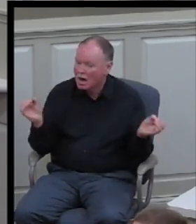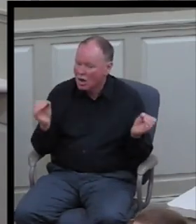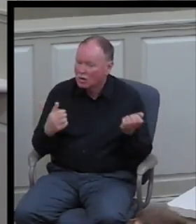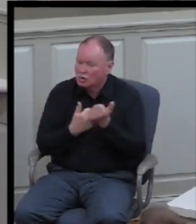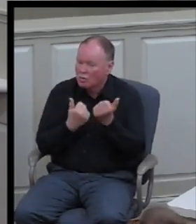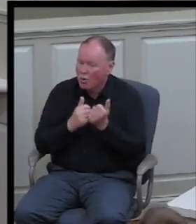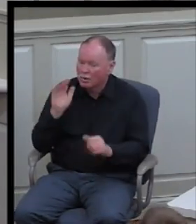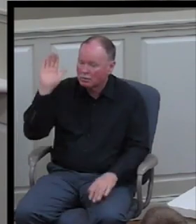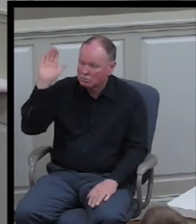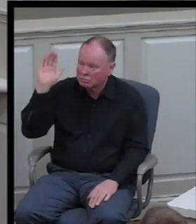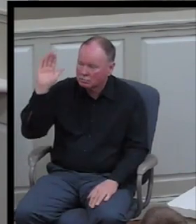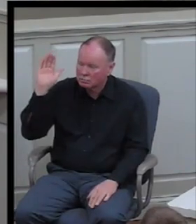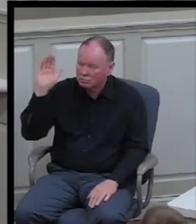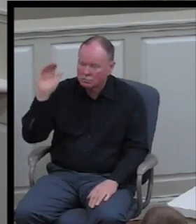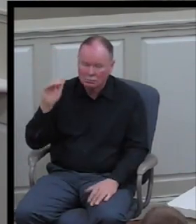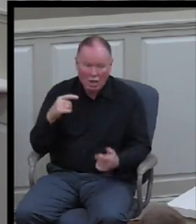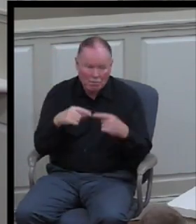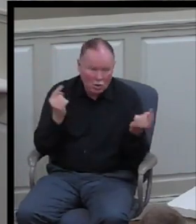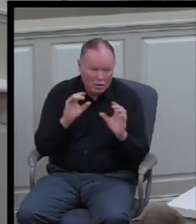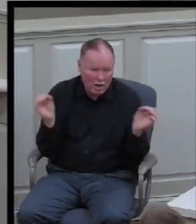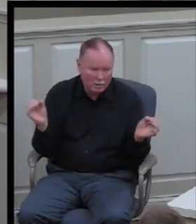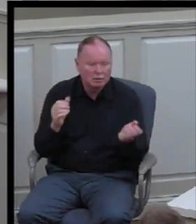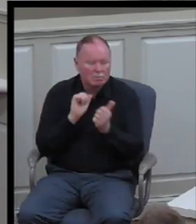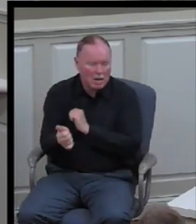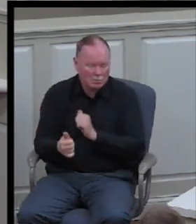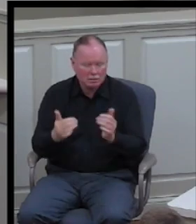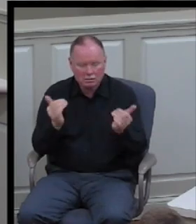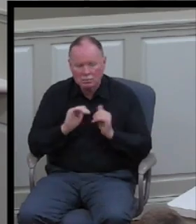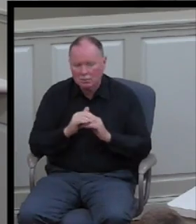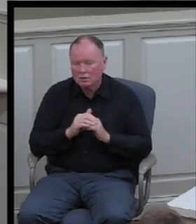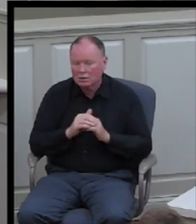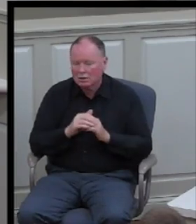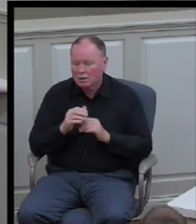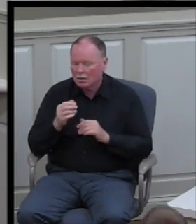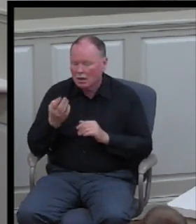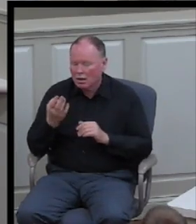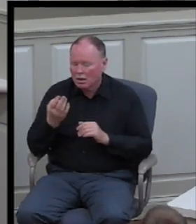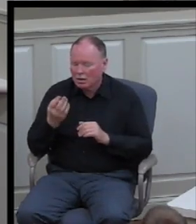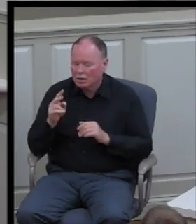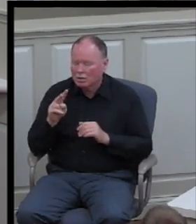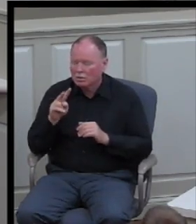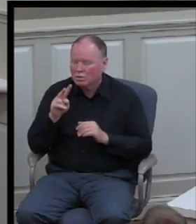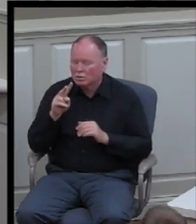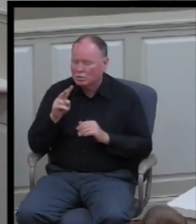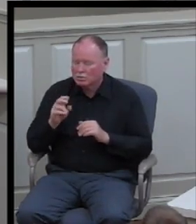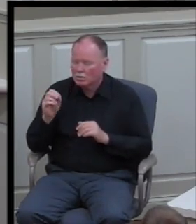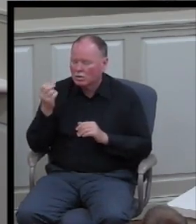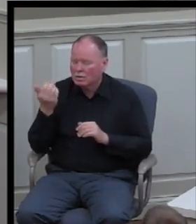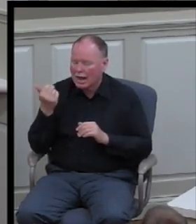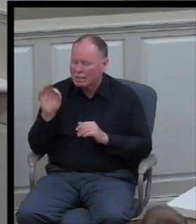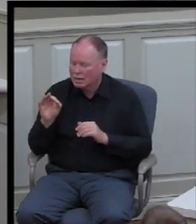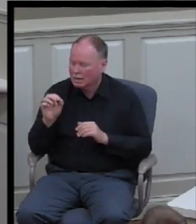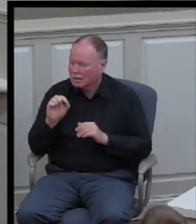of the motion, say aye. Aye. Opposed, like sign. Motion carries. Item 14 will be resolution number